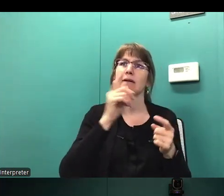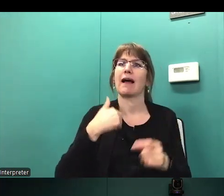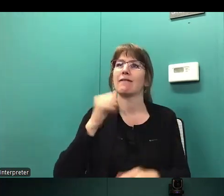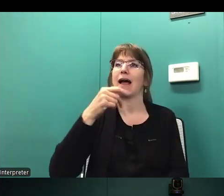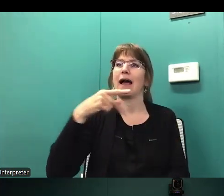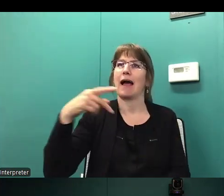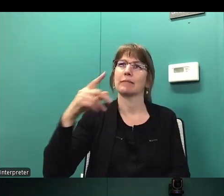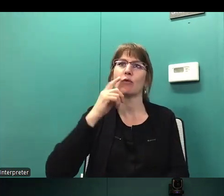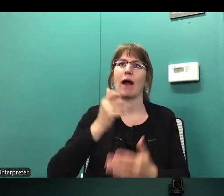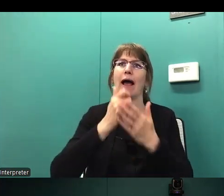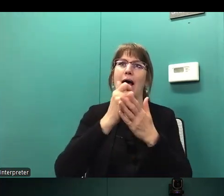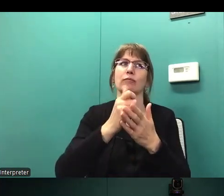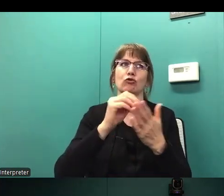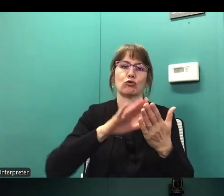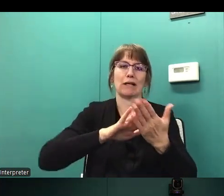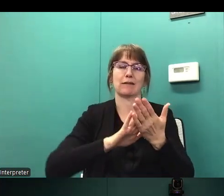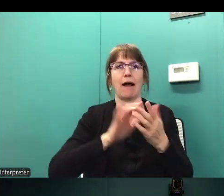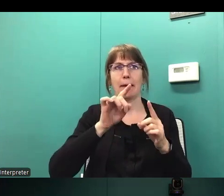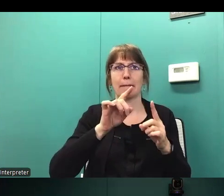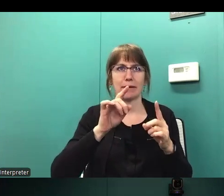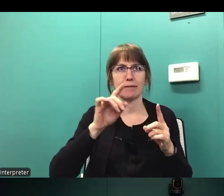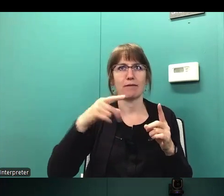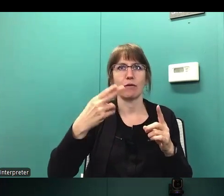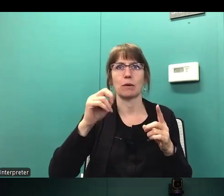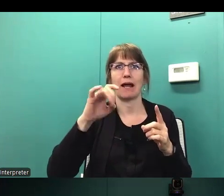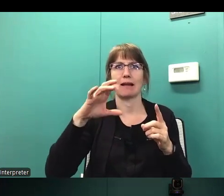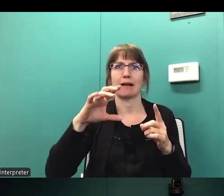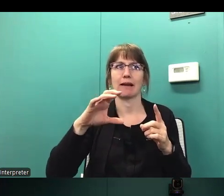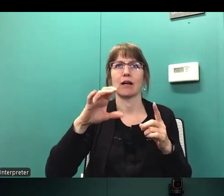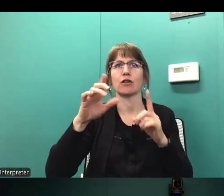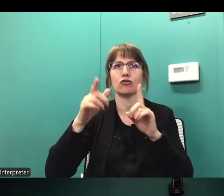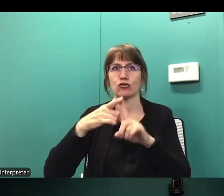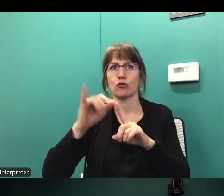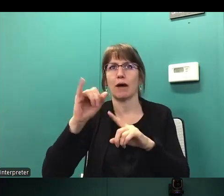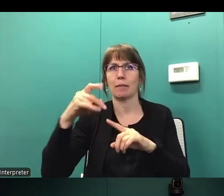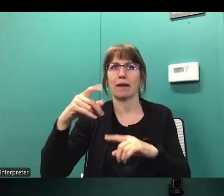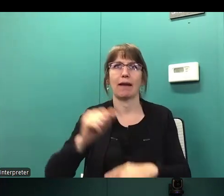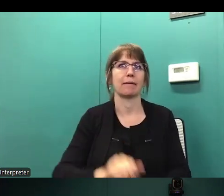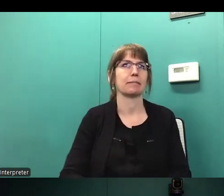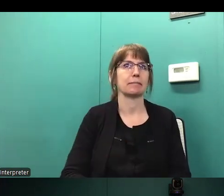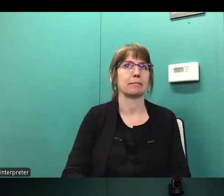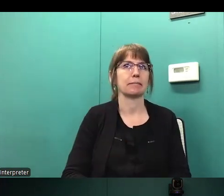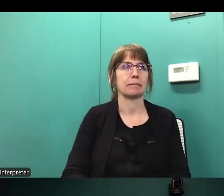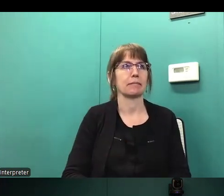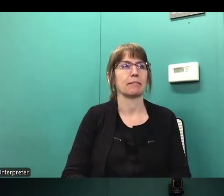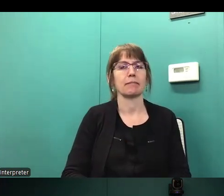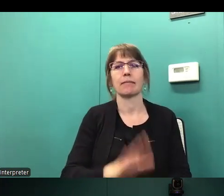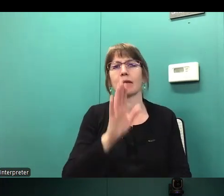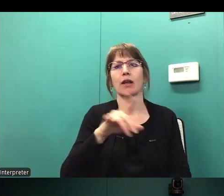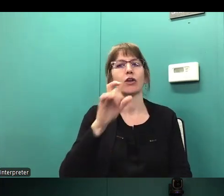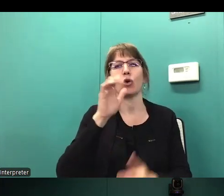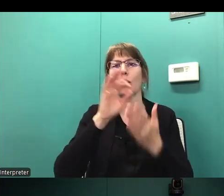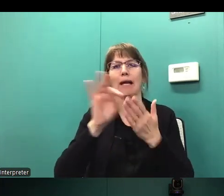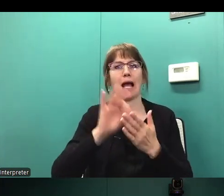help with transcribing and the phonetic Into IPA. into Yeah. IPA. So don't count these as morphemes,